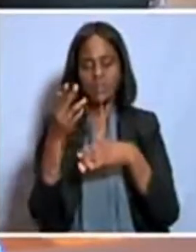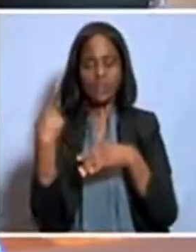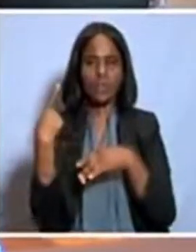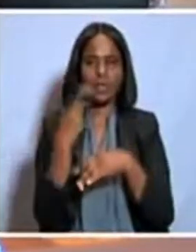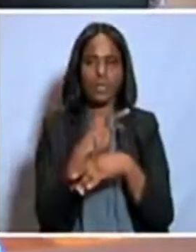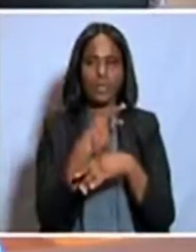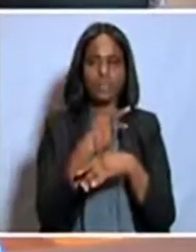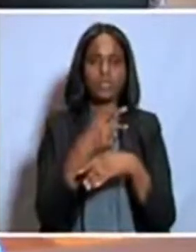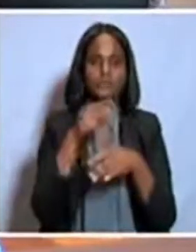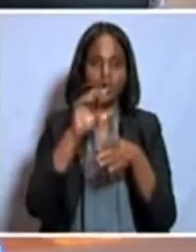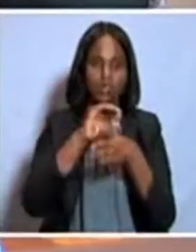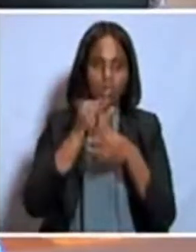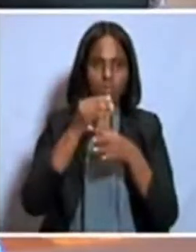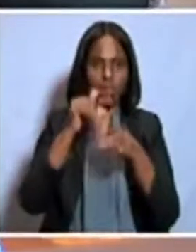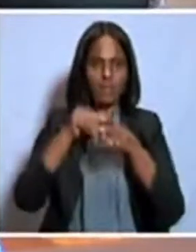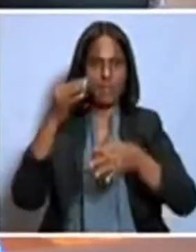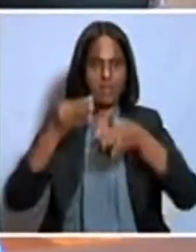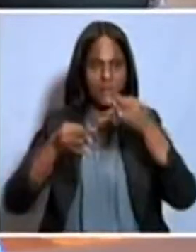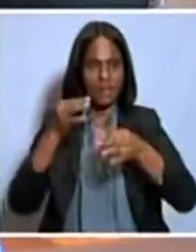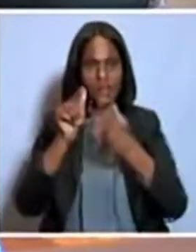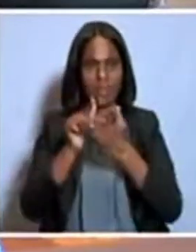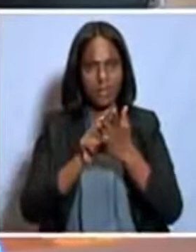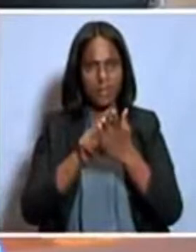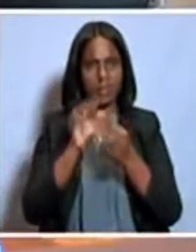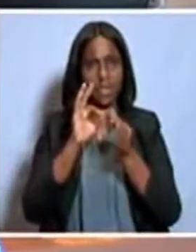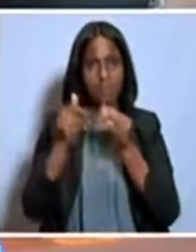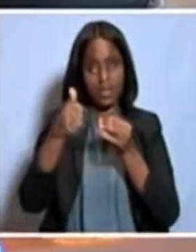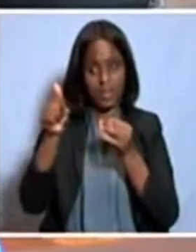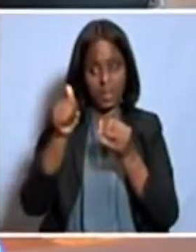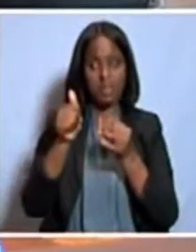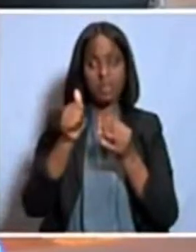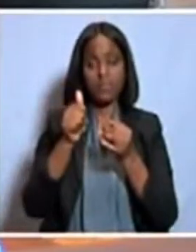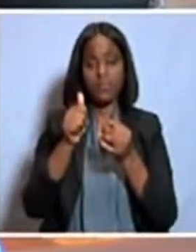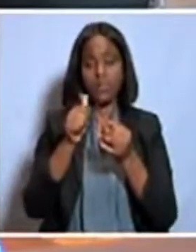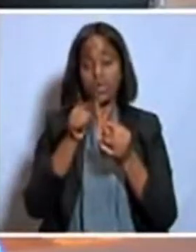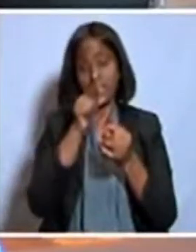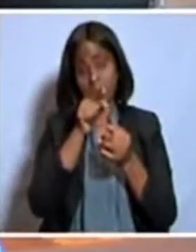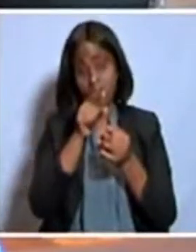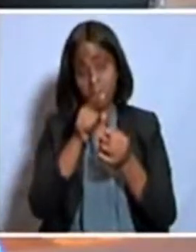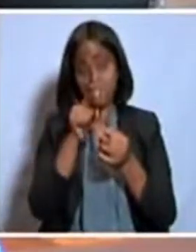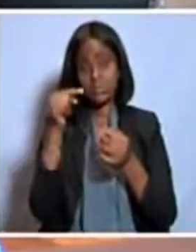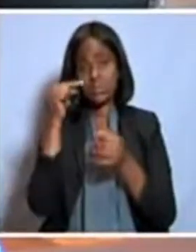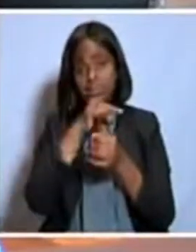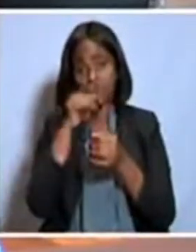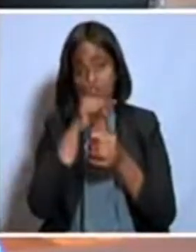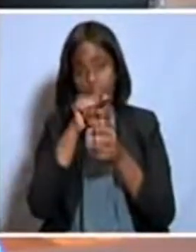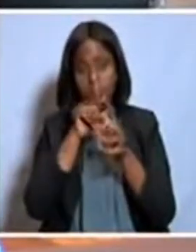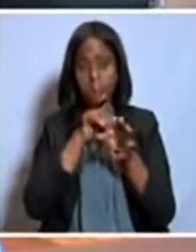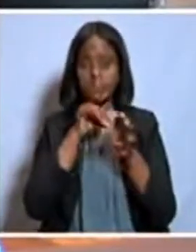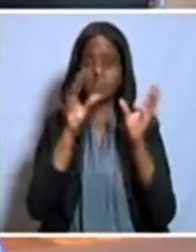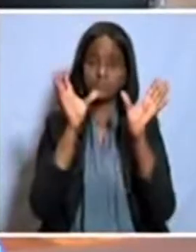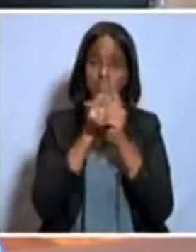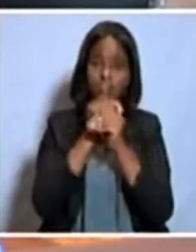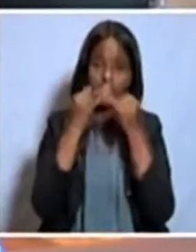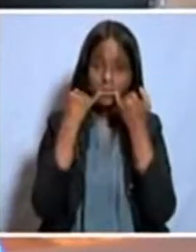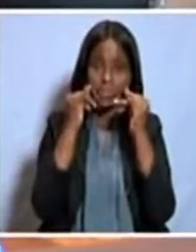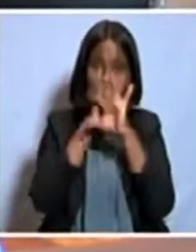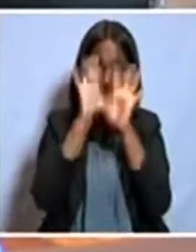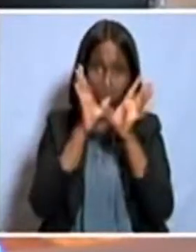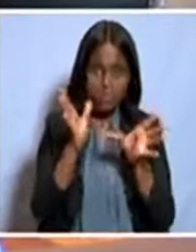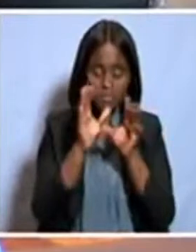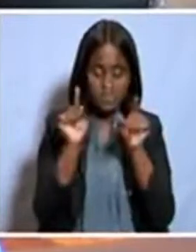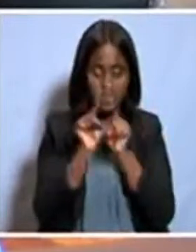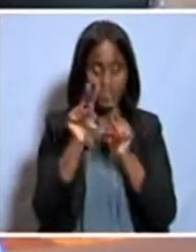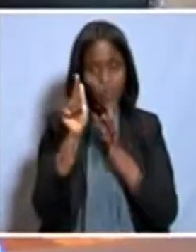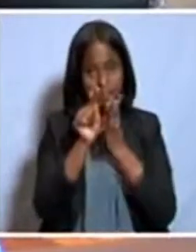indeed in the courts of law. However, should you deliberately or willingly mislead or misinform the committee, the same law